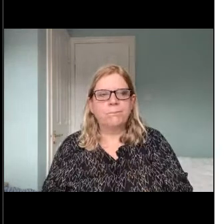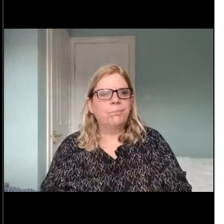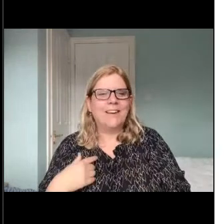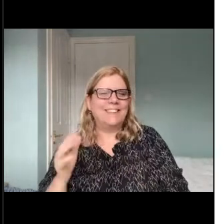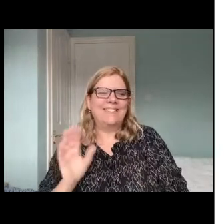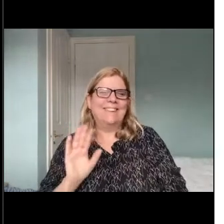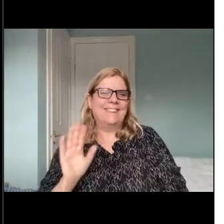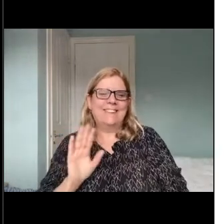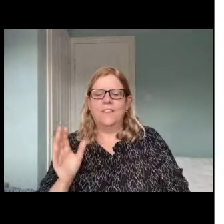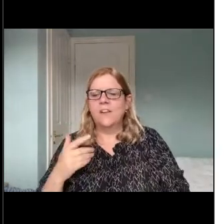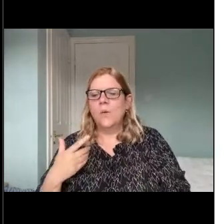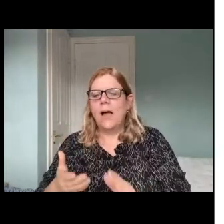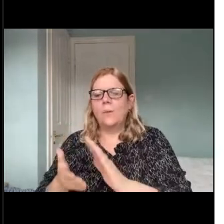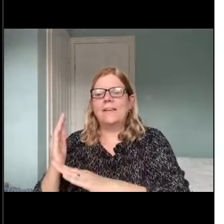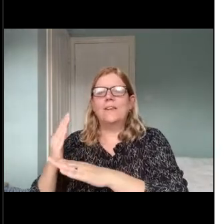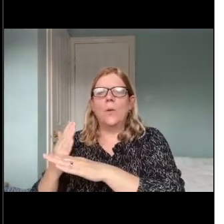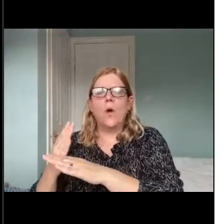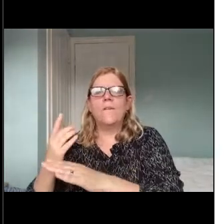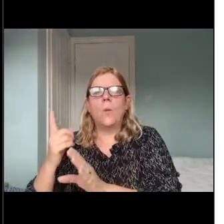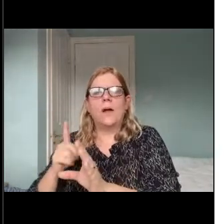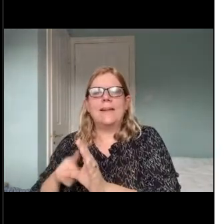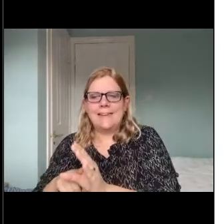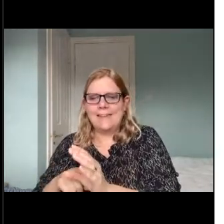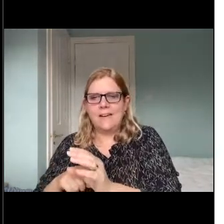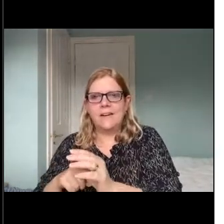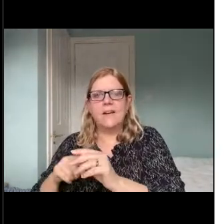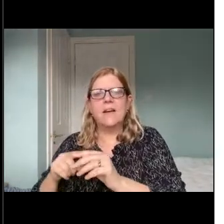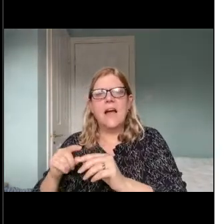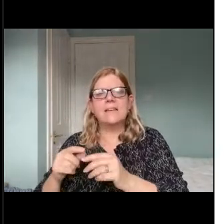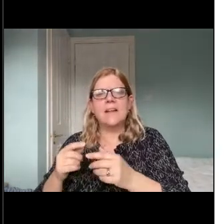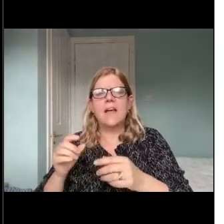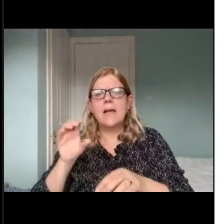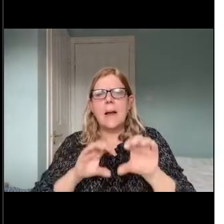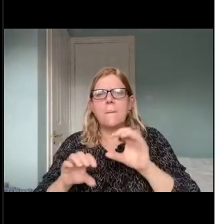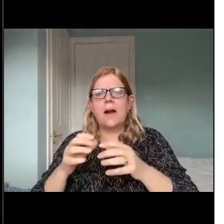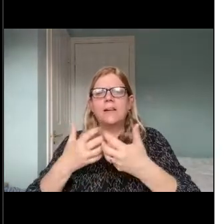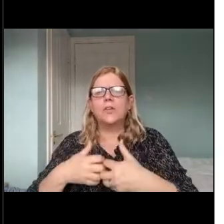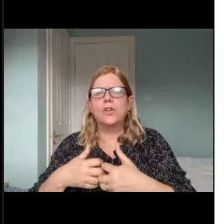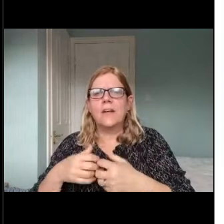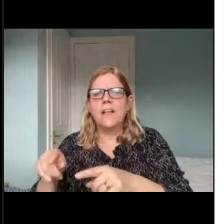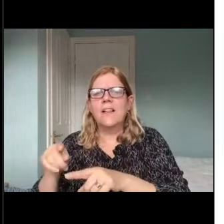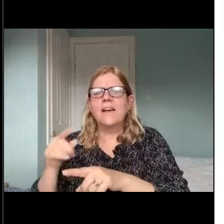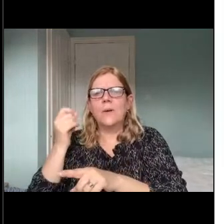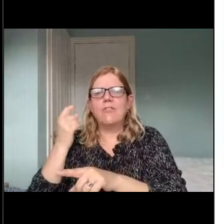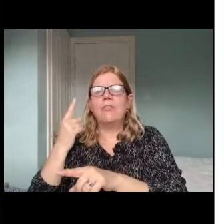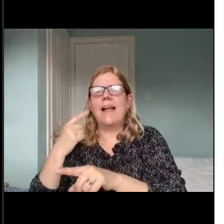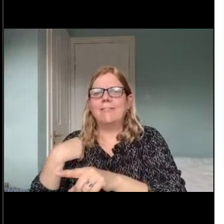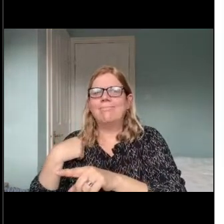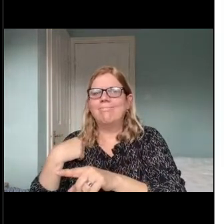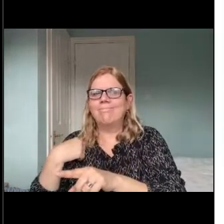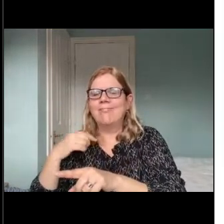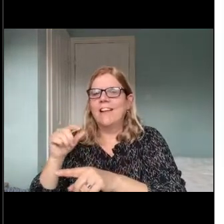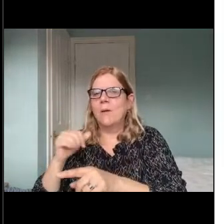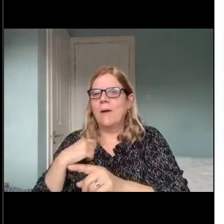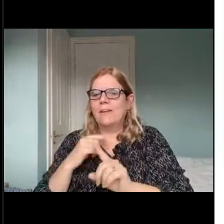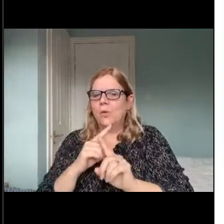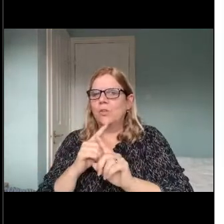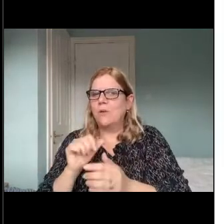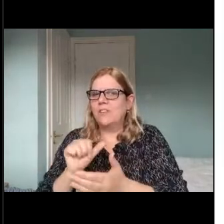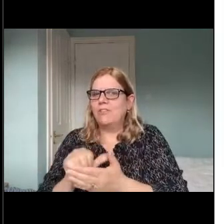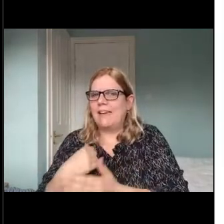Scotland who was deaf who had done a PhD, and I laughed it off. And I went off to work for a year, and I worked as a chemical engineer,